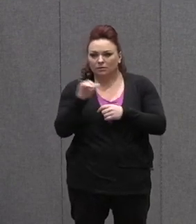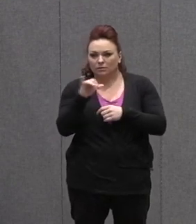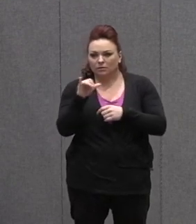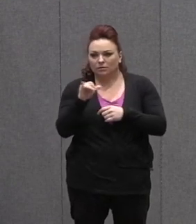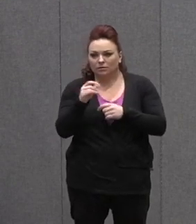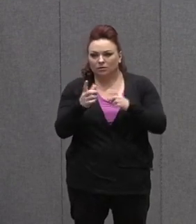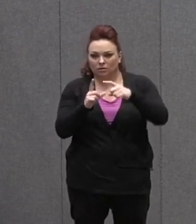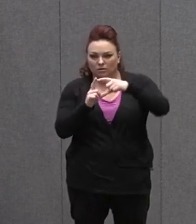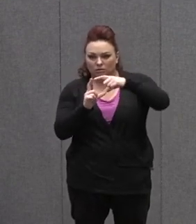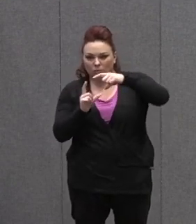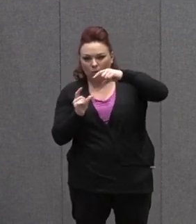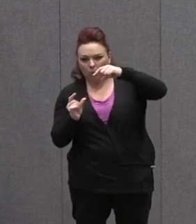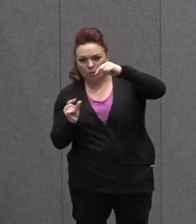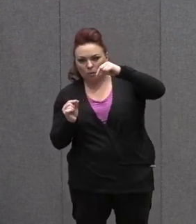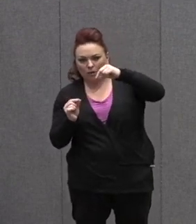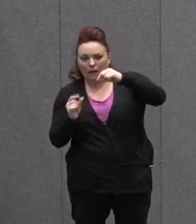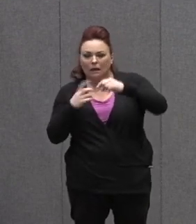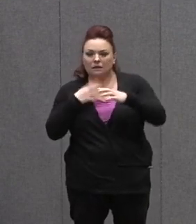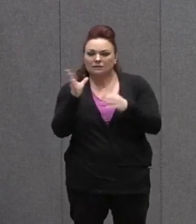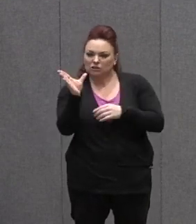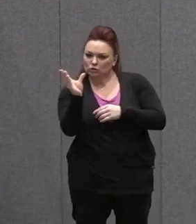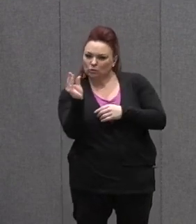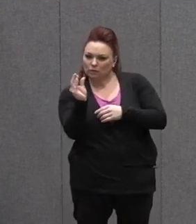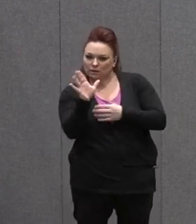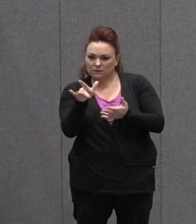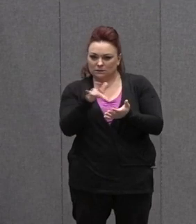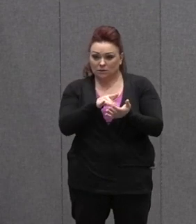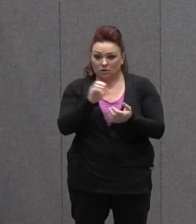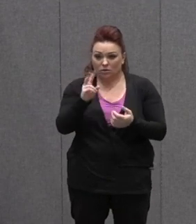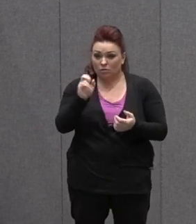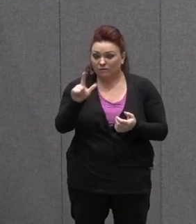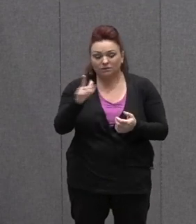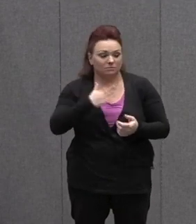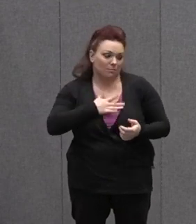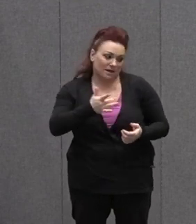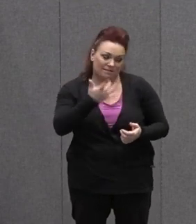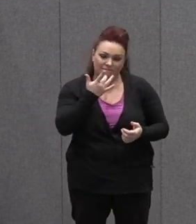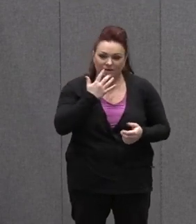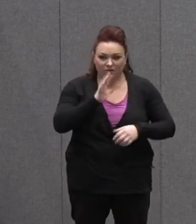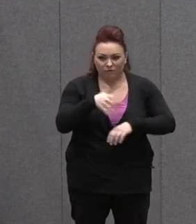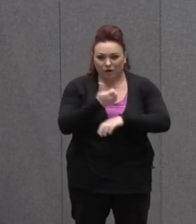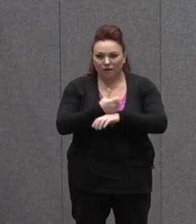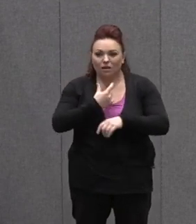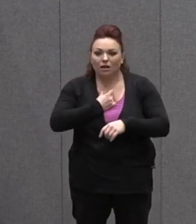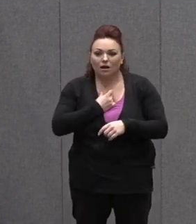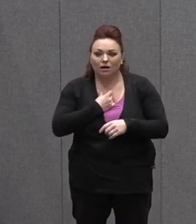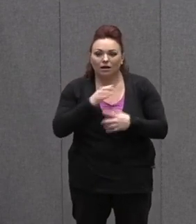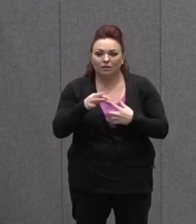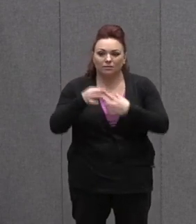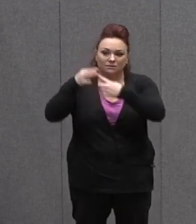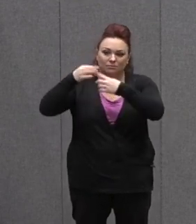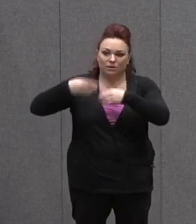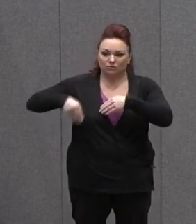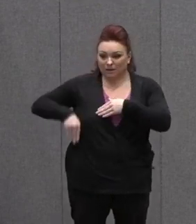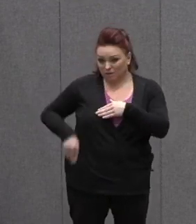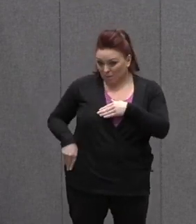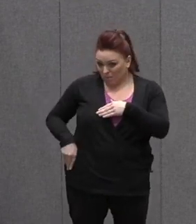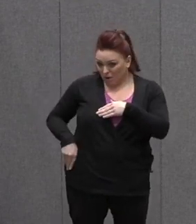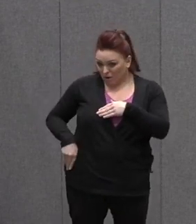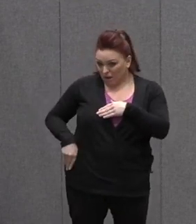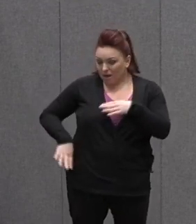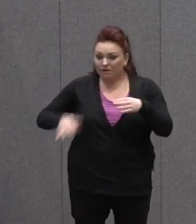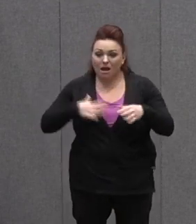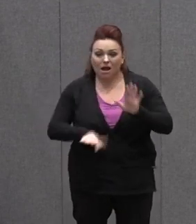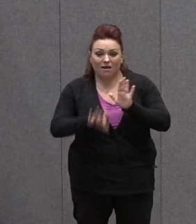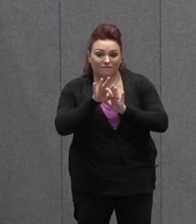like a longer circle. Oval is my favorite locket, a special pebble in my pocket.